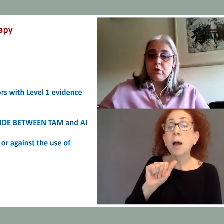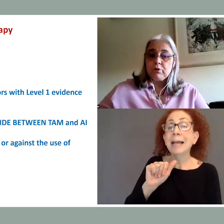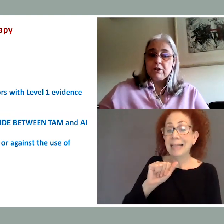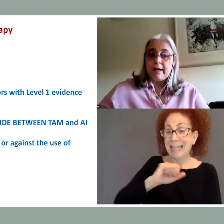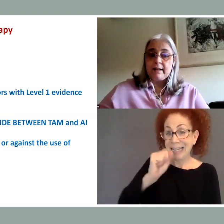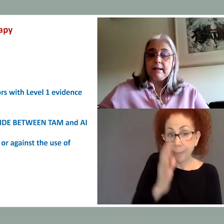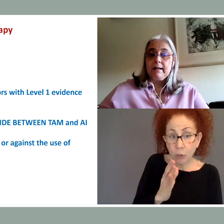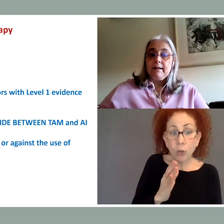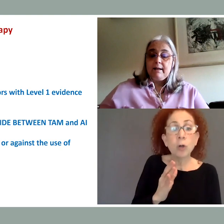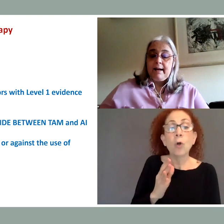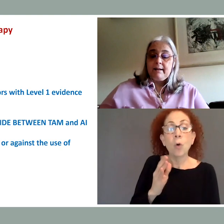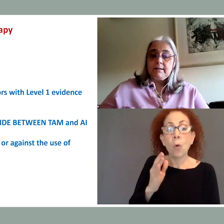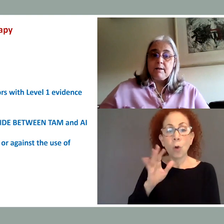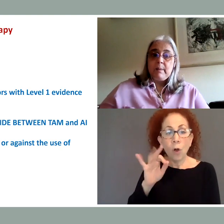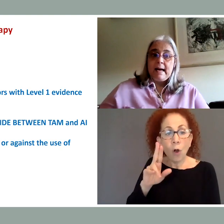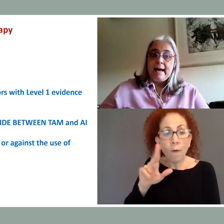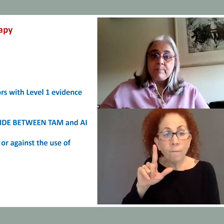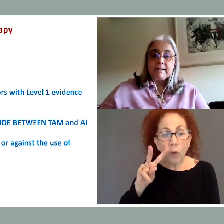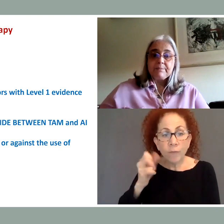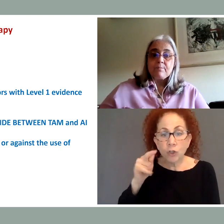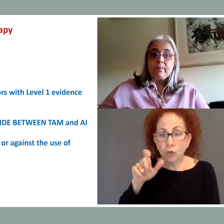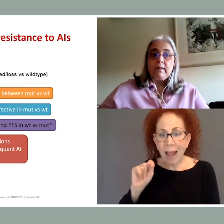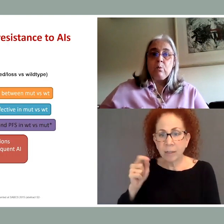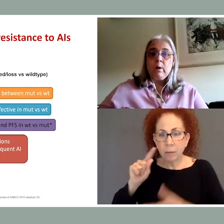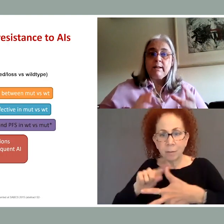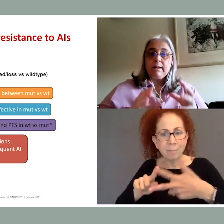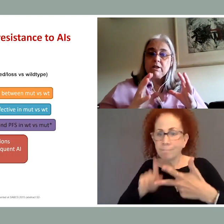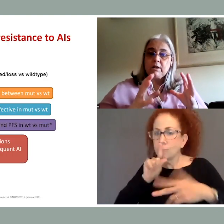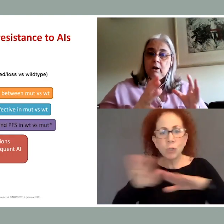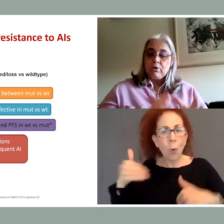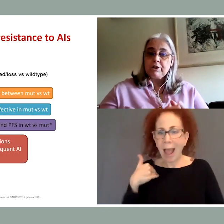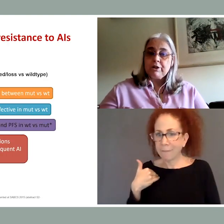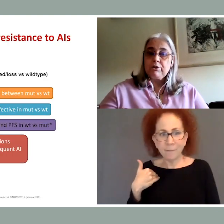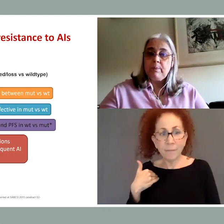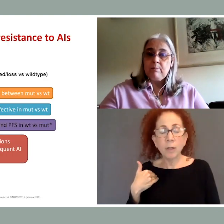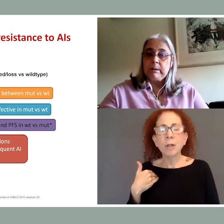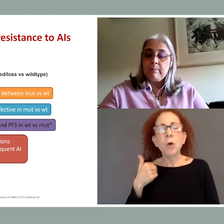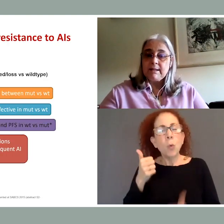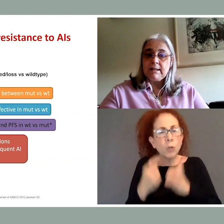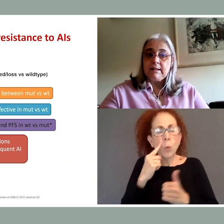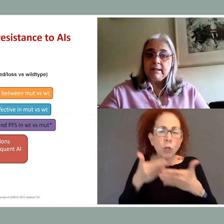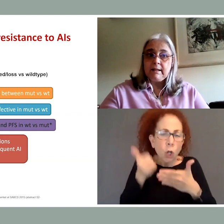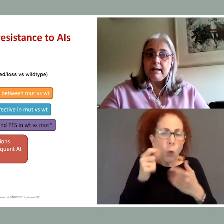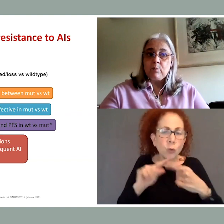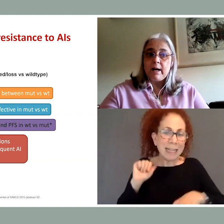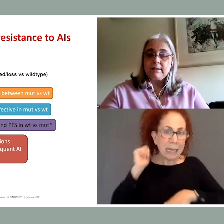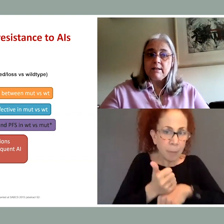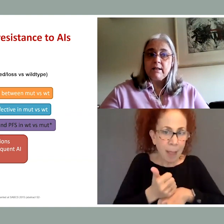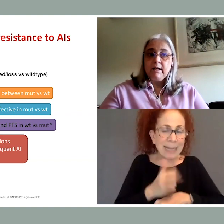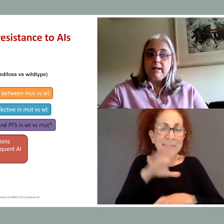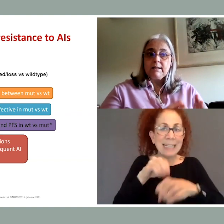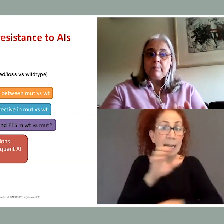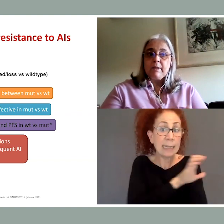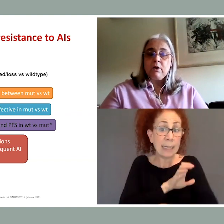use fulvestrant. And perhaps the one that it's closer to be implemented in the clinical